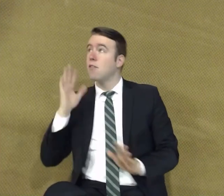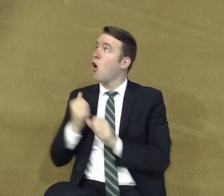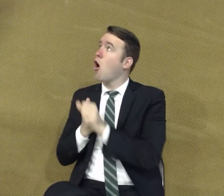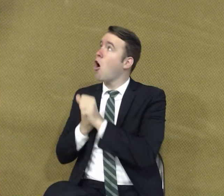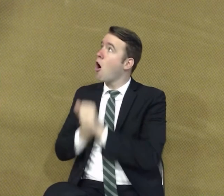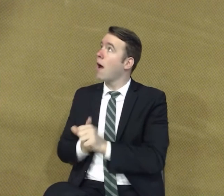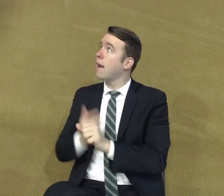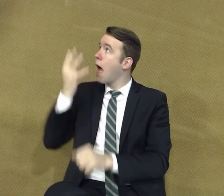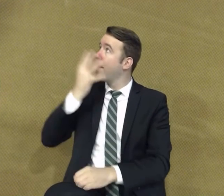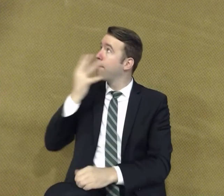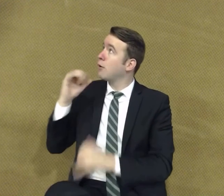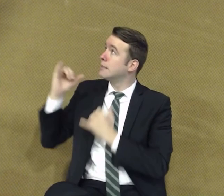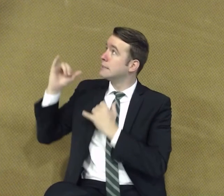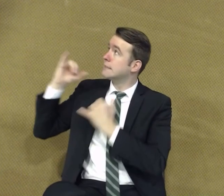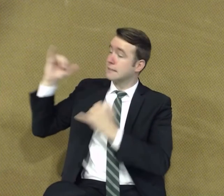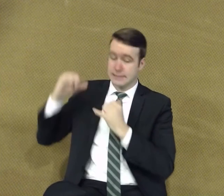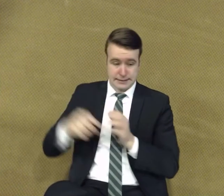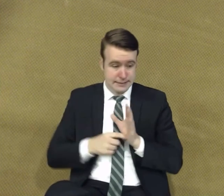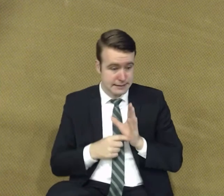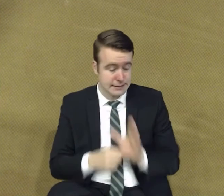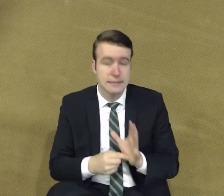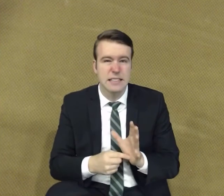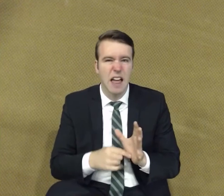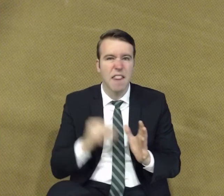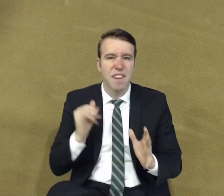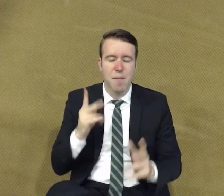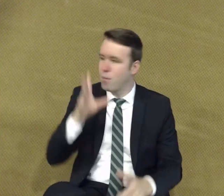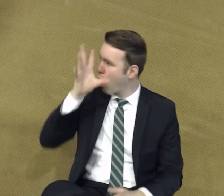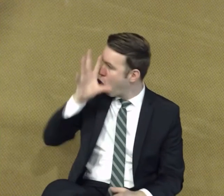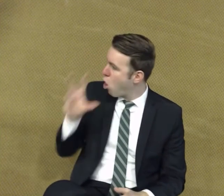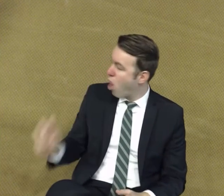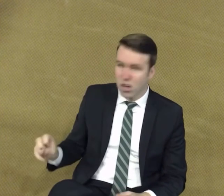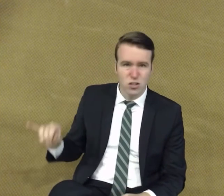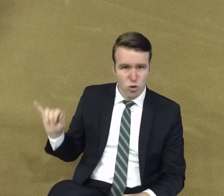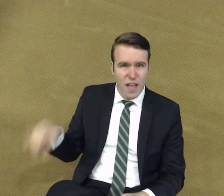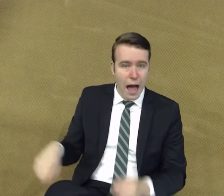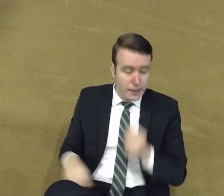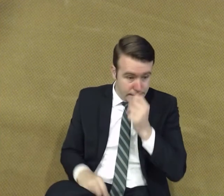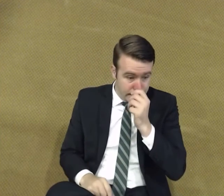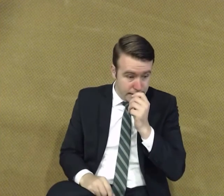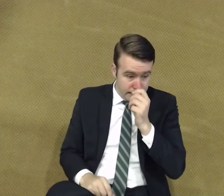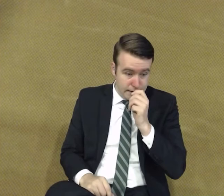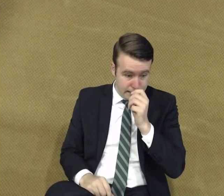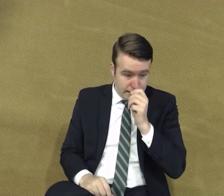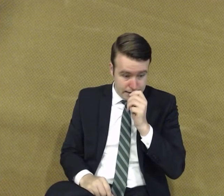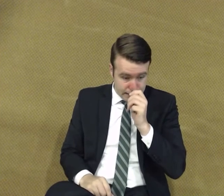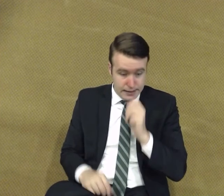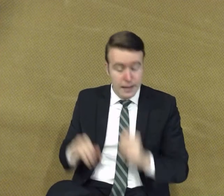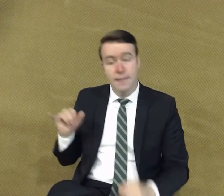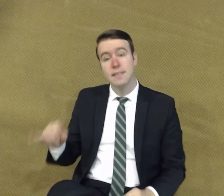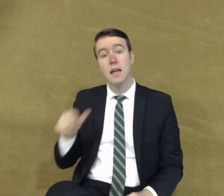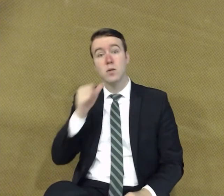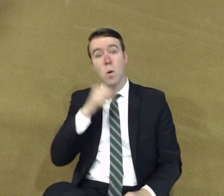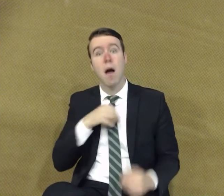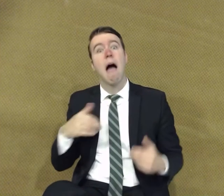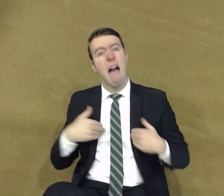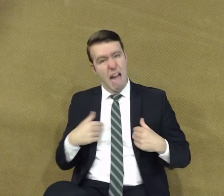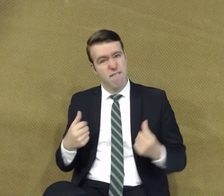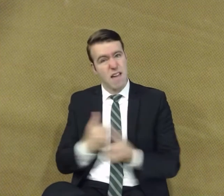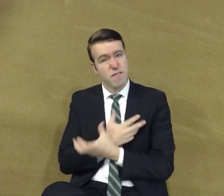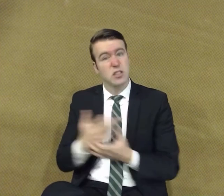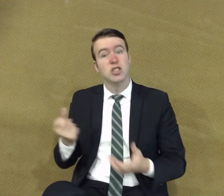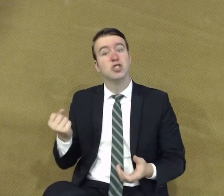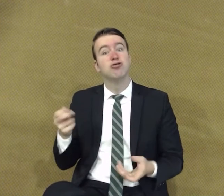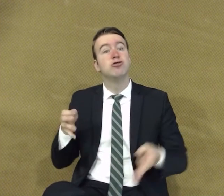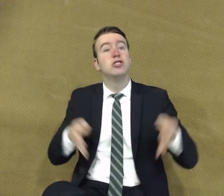godly appearance that is in itself a magnetic power. And this woman had all of that. The Bible says she